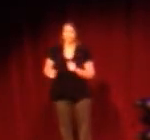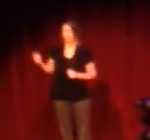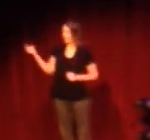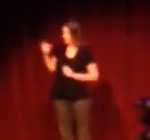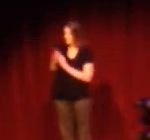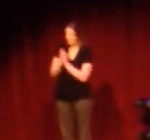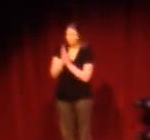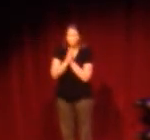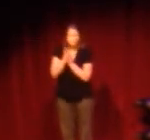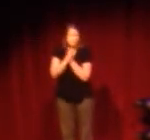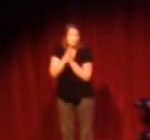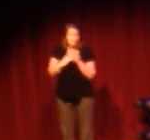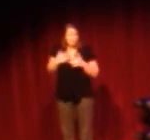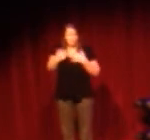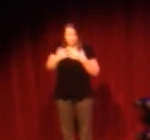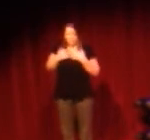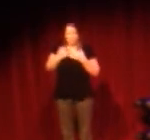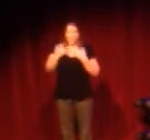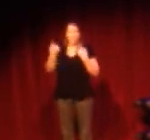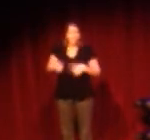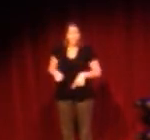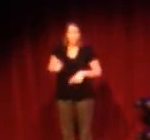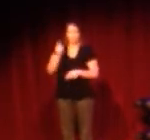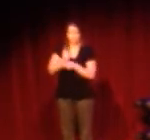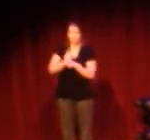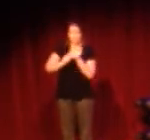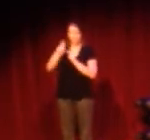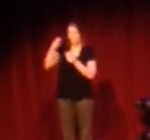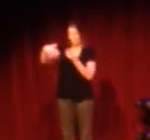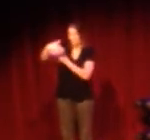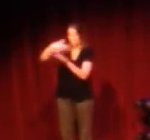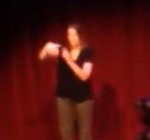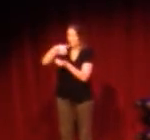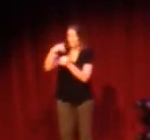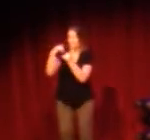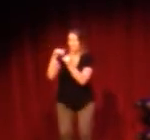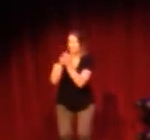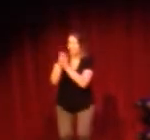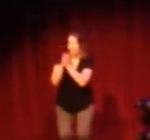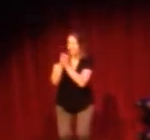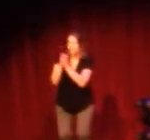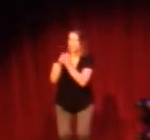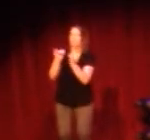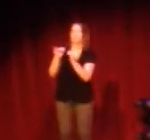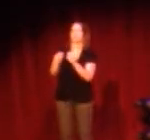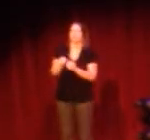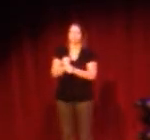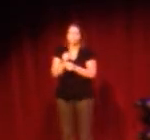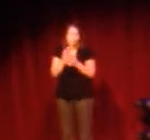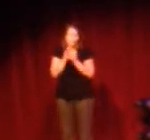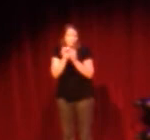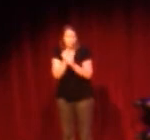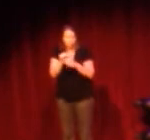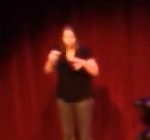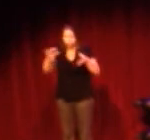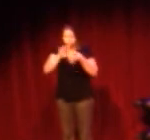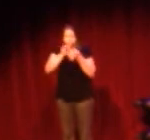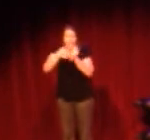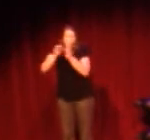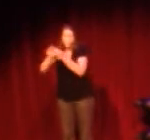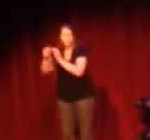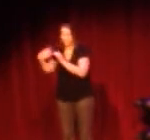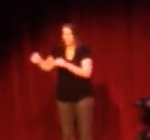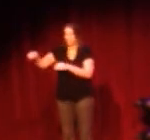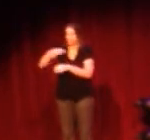were passionate about, it got us around people that were also passionate about it. And that's how we get this community or this network of people